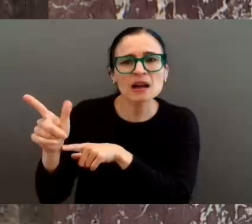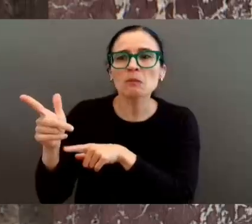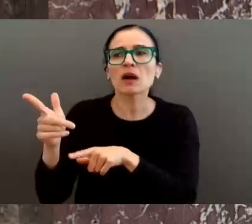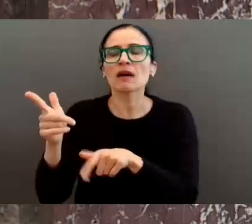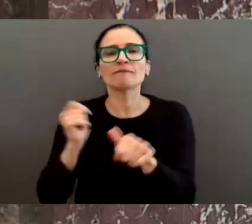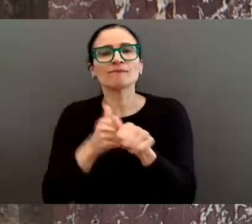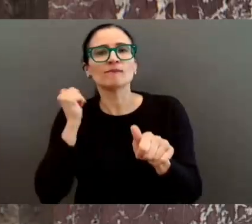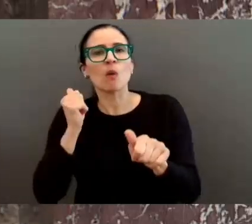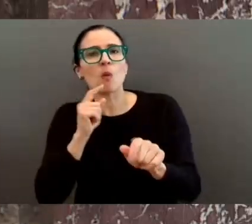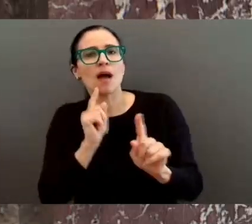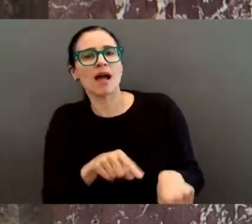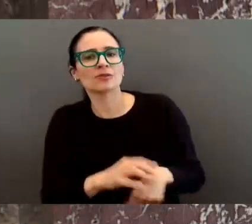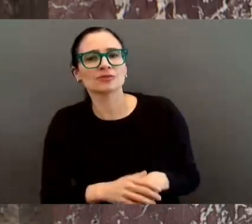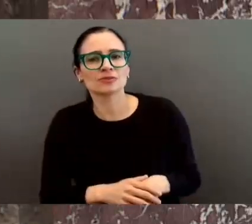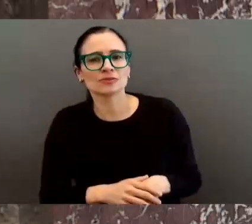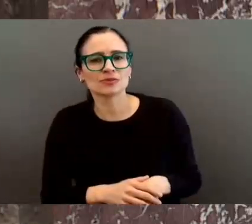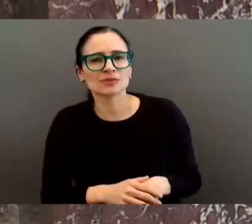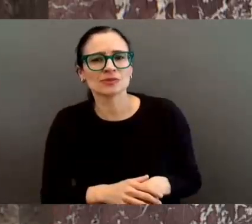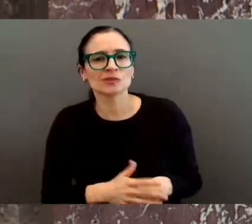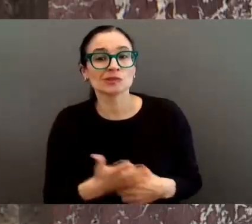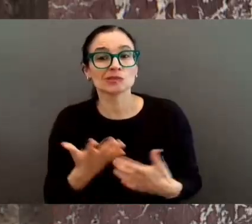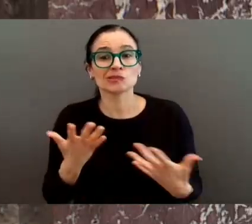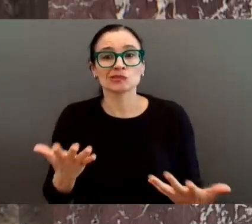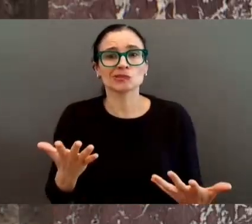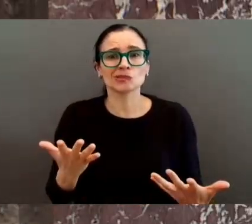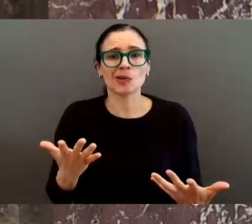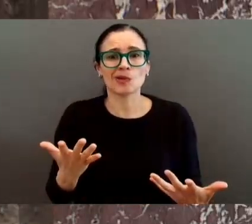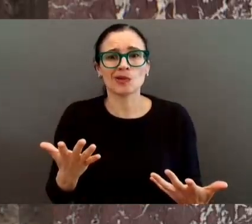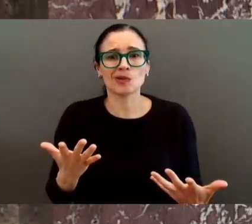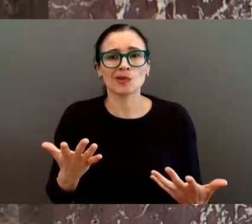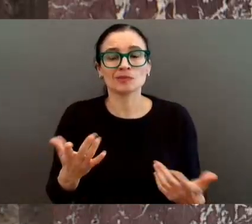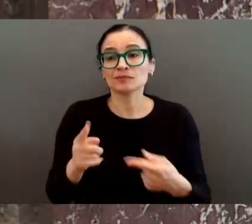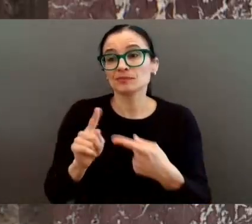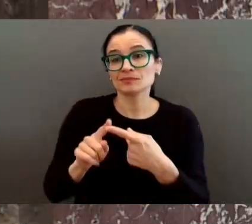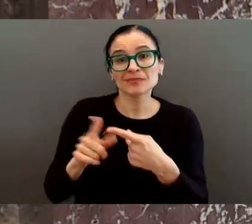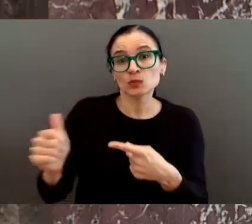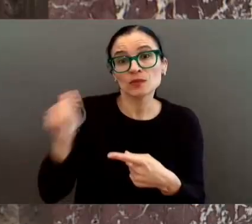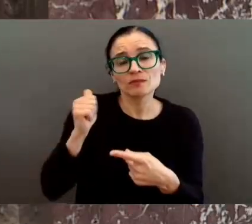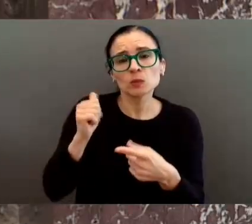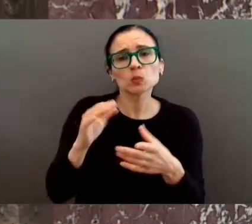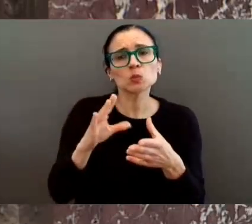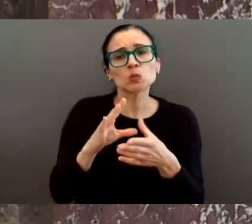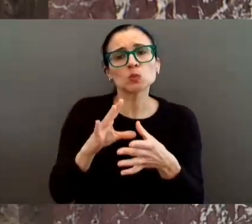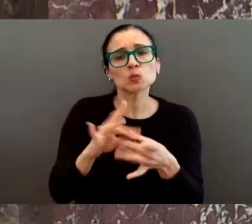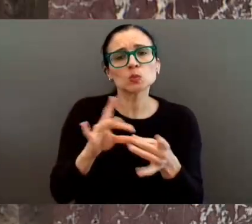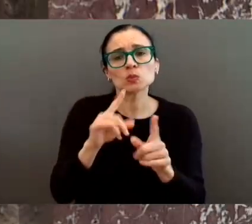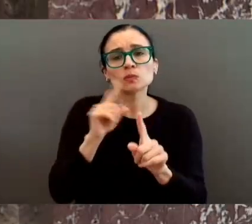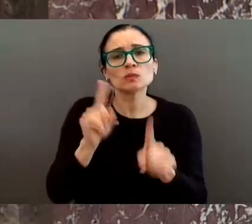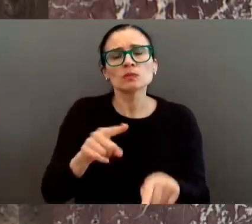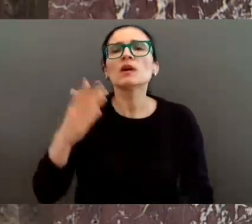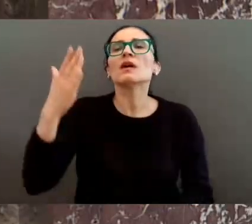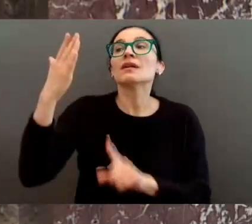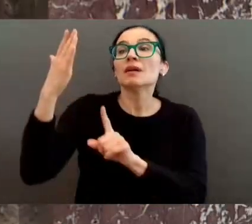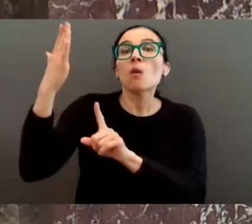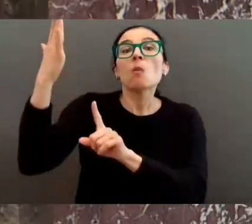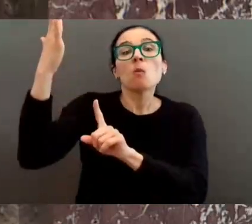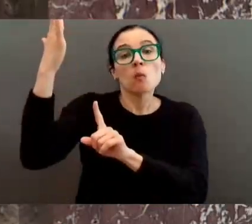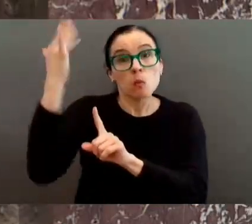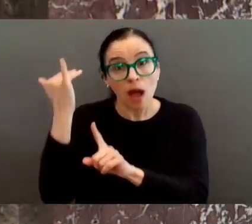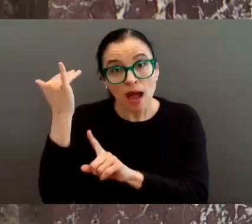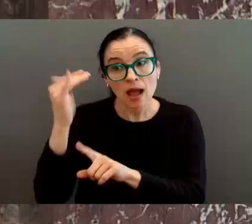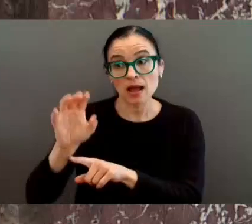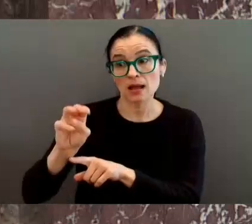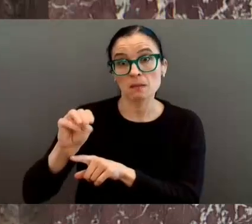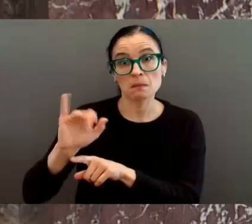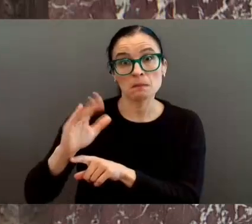answer. Why did Michael Bryant leave BC Legal Aid, not Ontario, BC